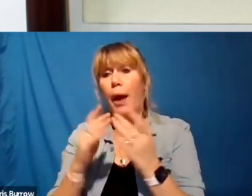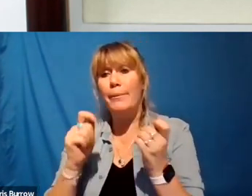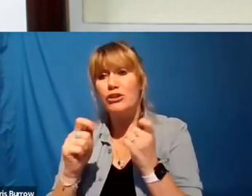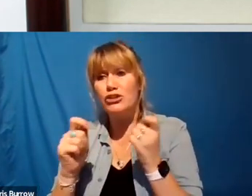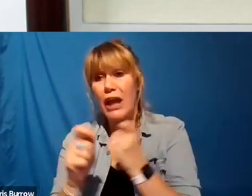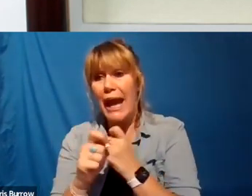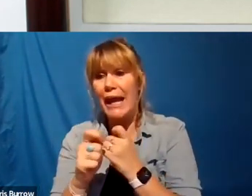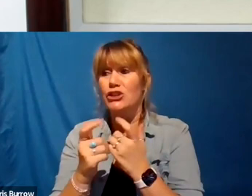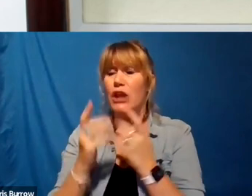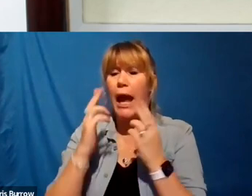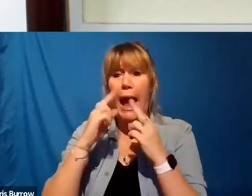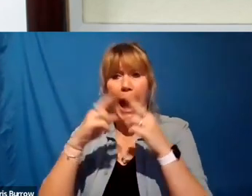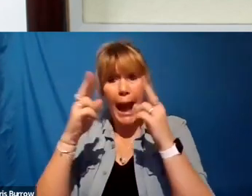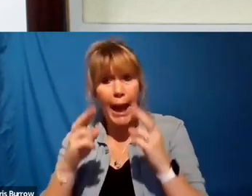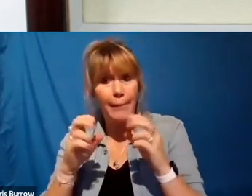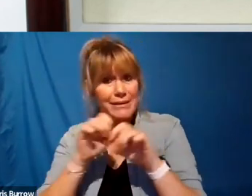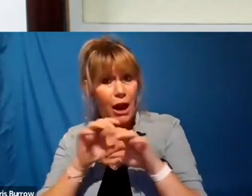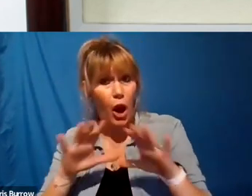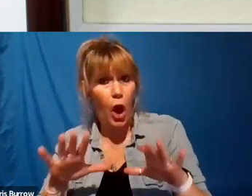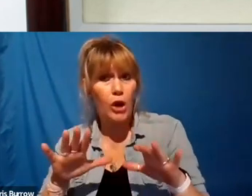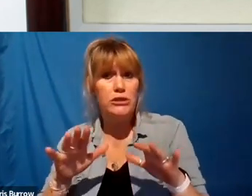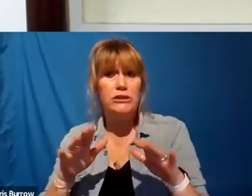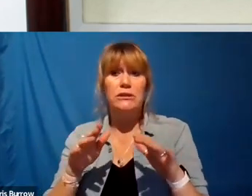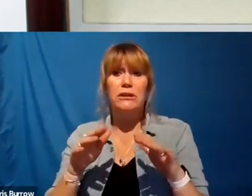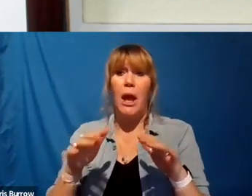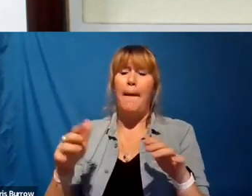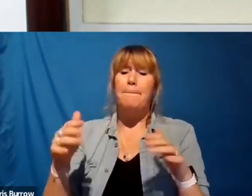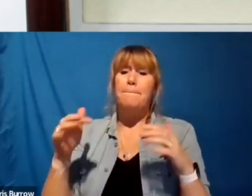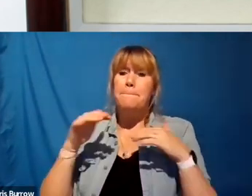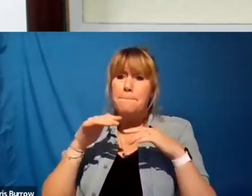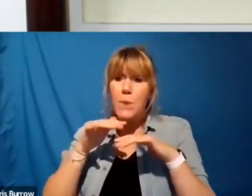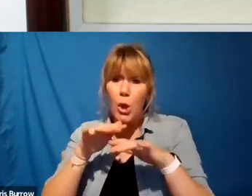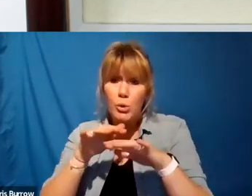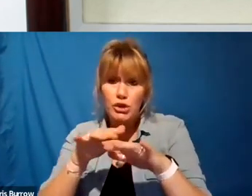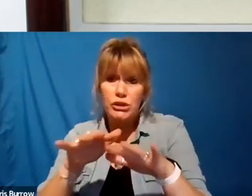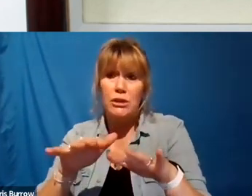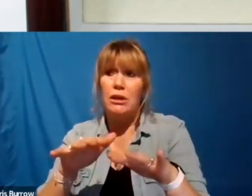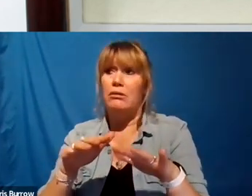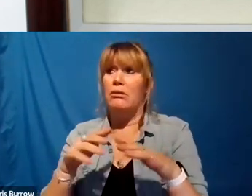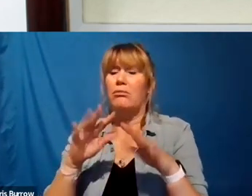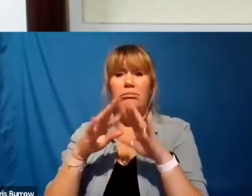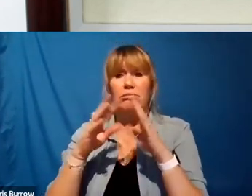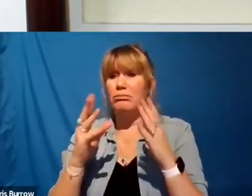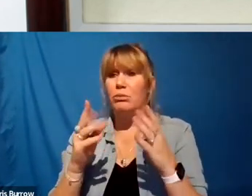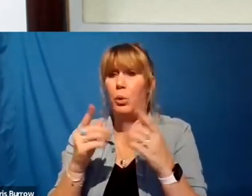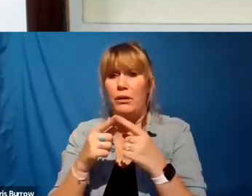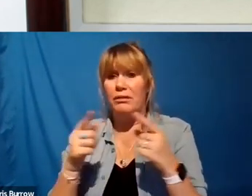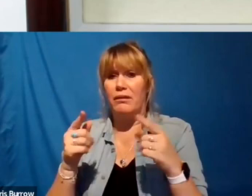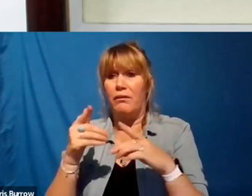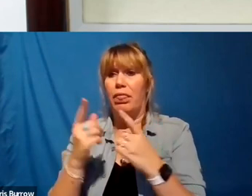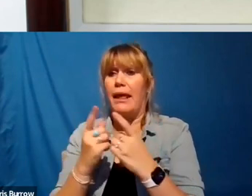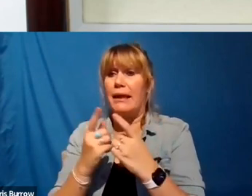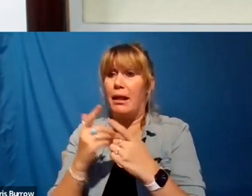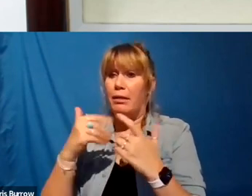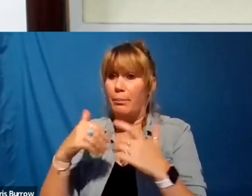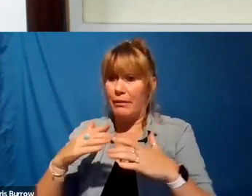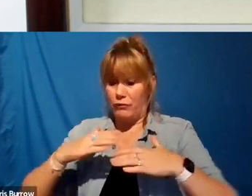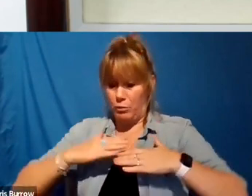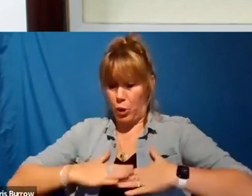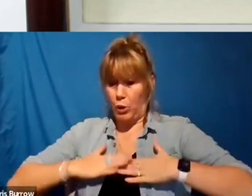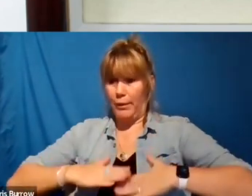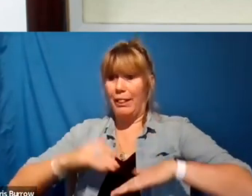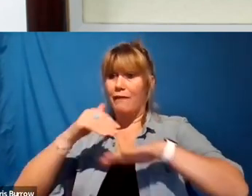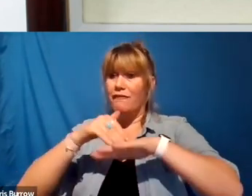loss, and pollution, they're all having a catastrophic effect on invertebrates. And we are